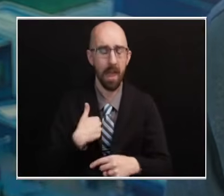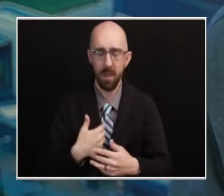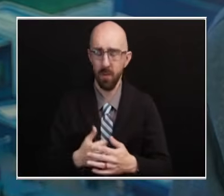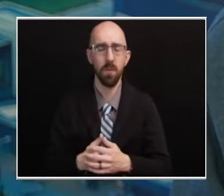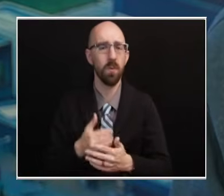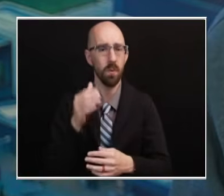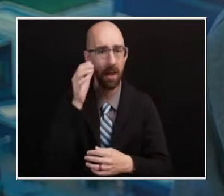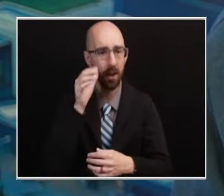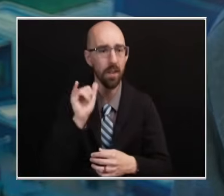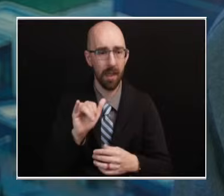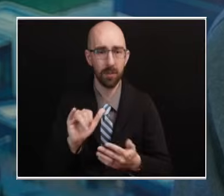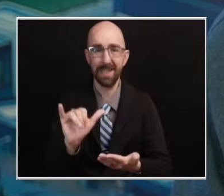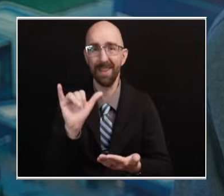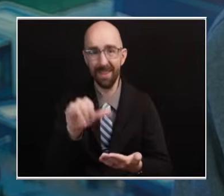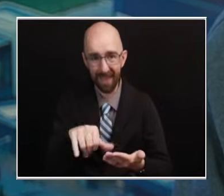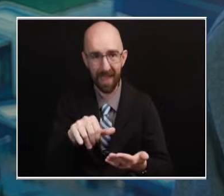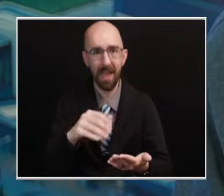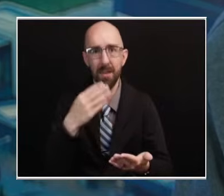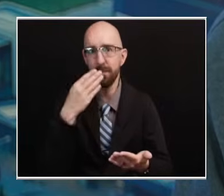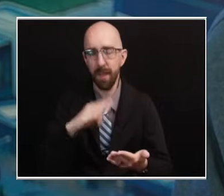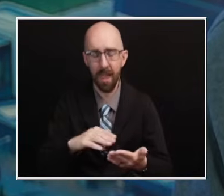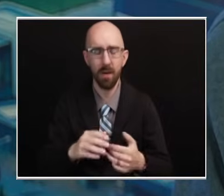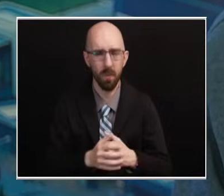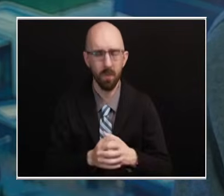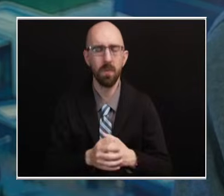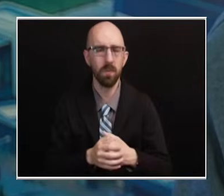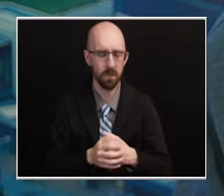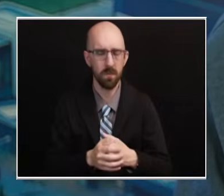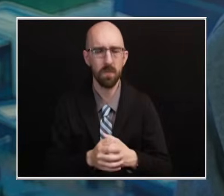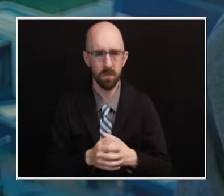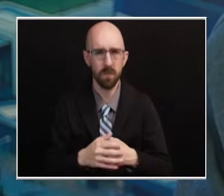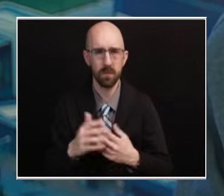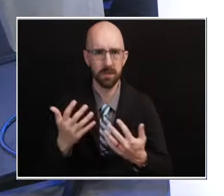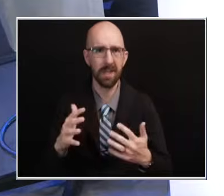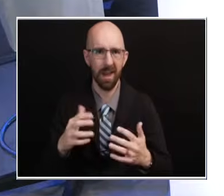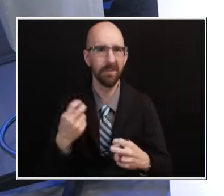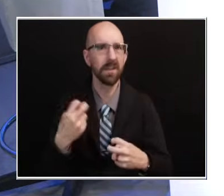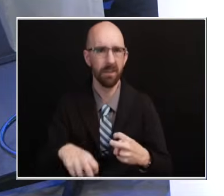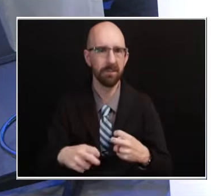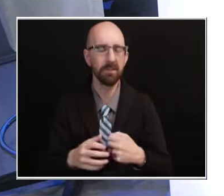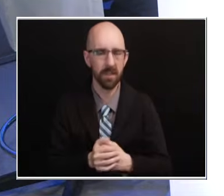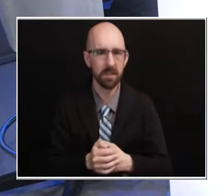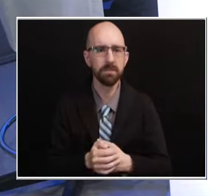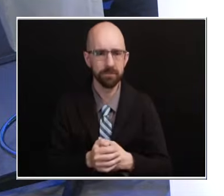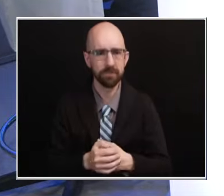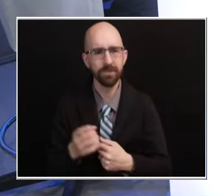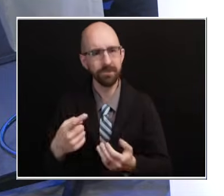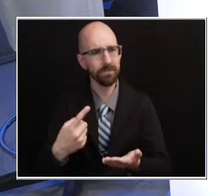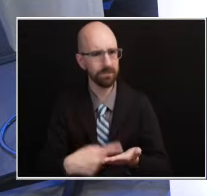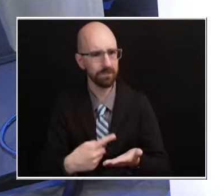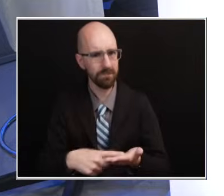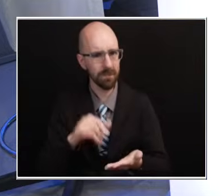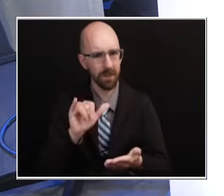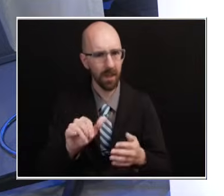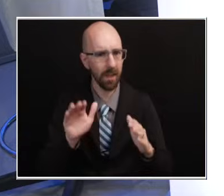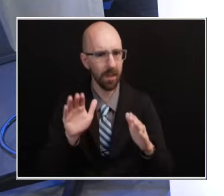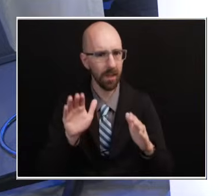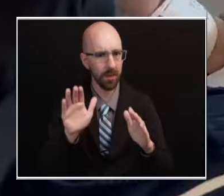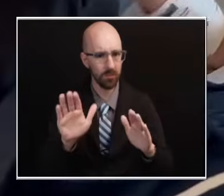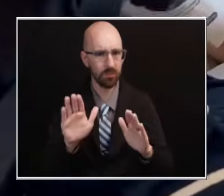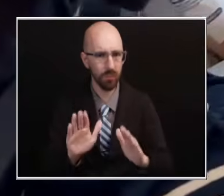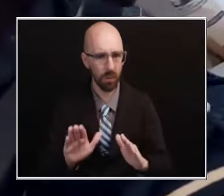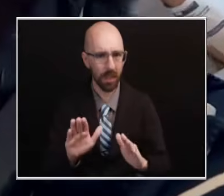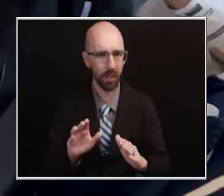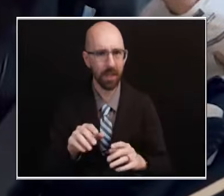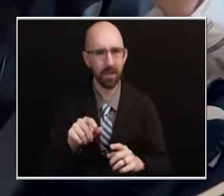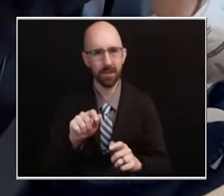was that bad is kind of tough. Well, let's talk about that extraordinary turning point that